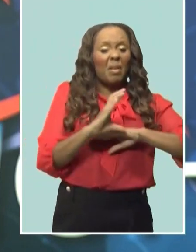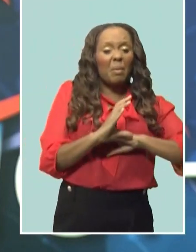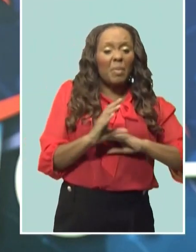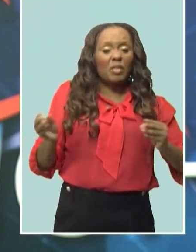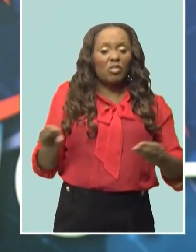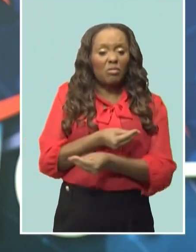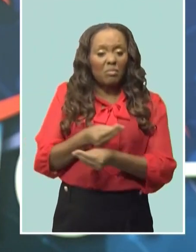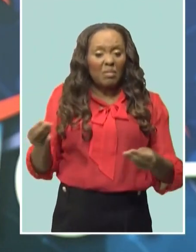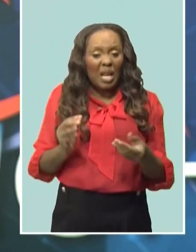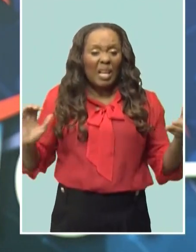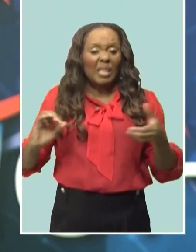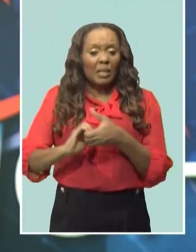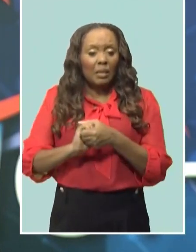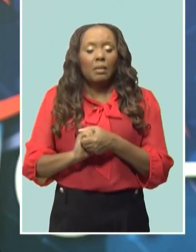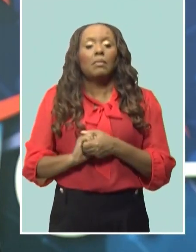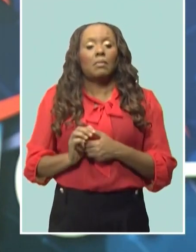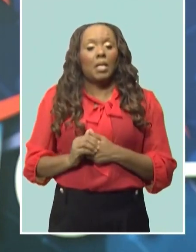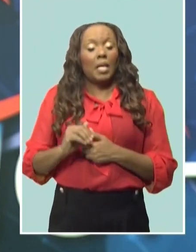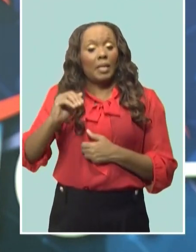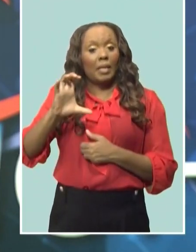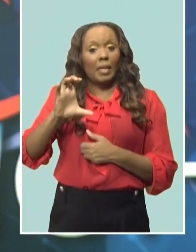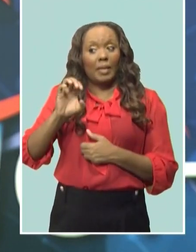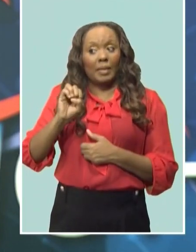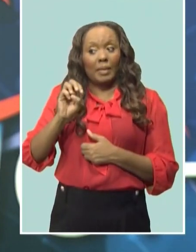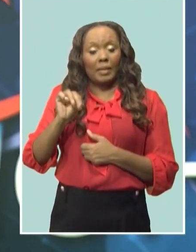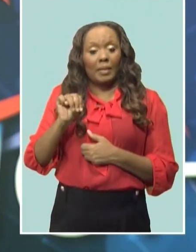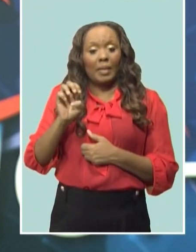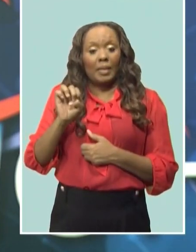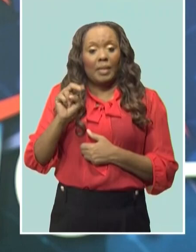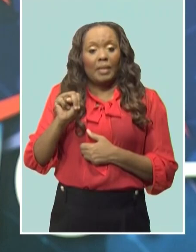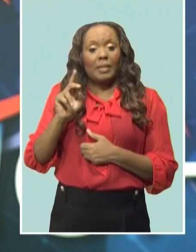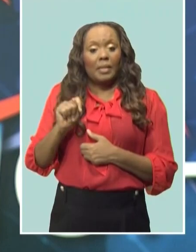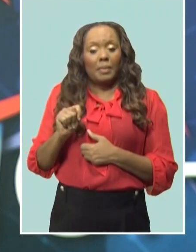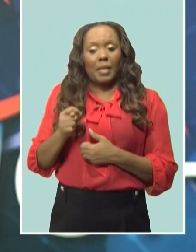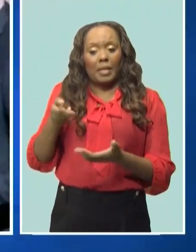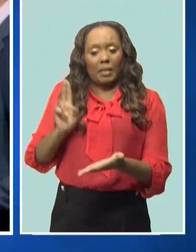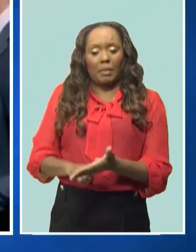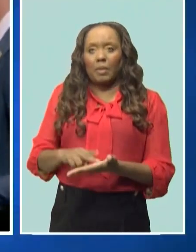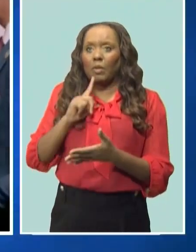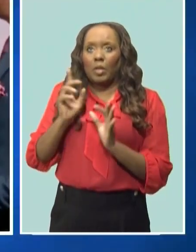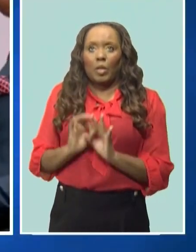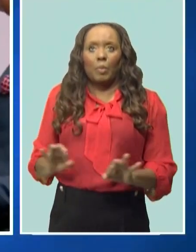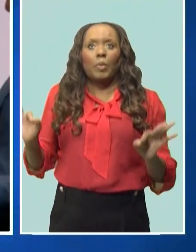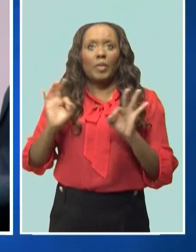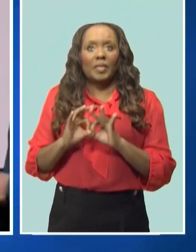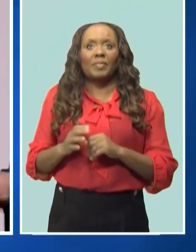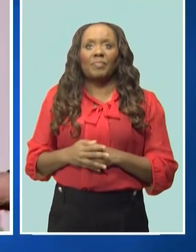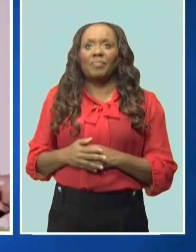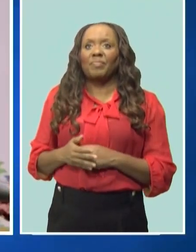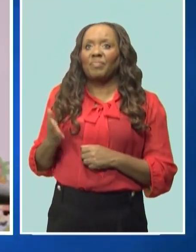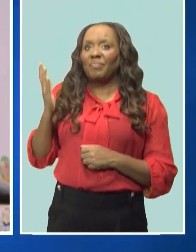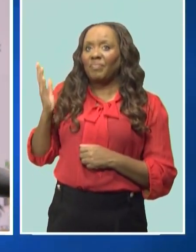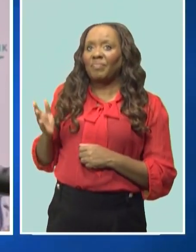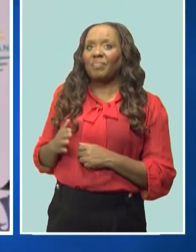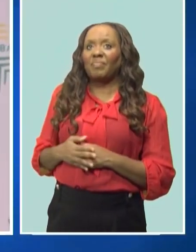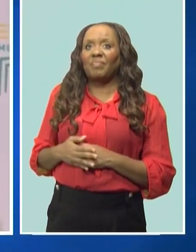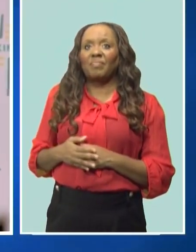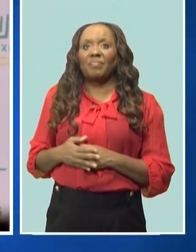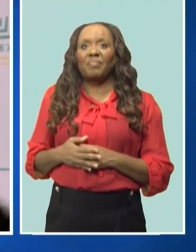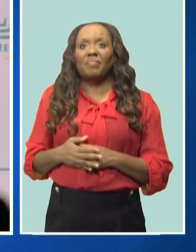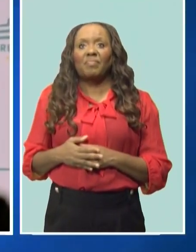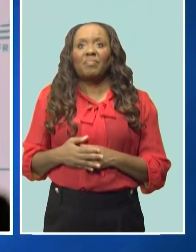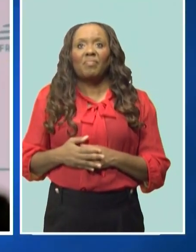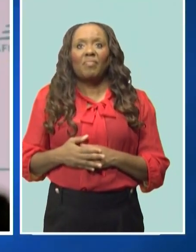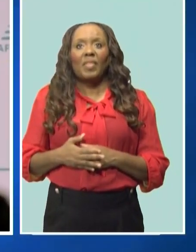and spoke about the cement financing deal in particular. Thank Mark for it. This is